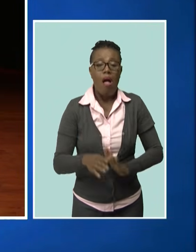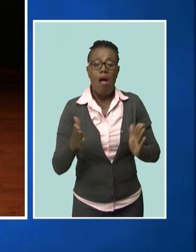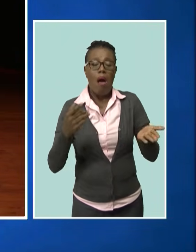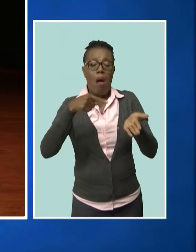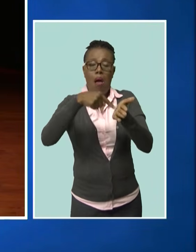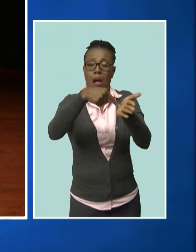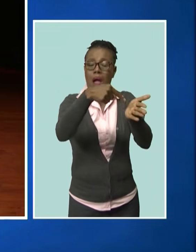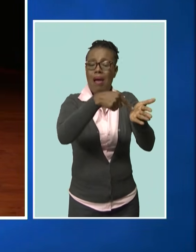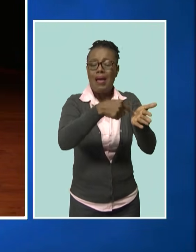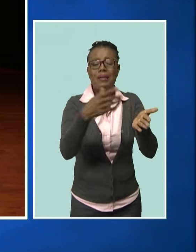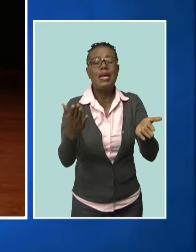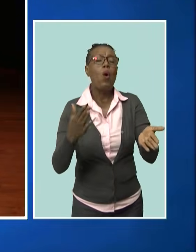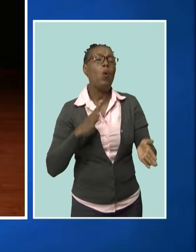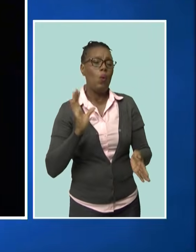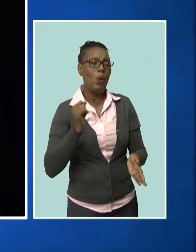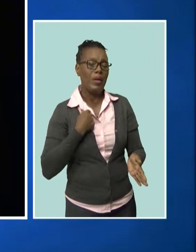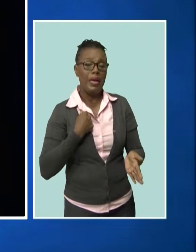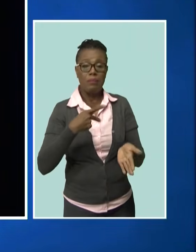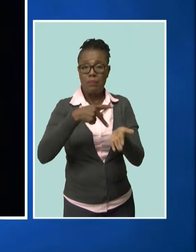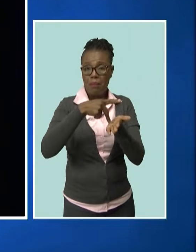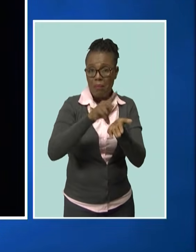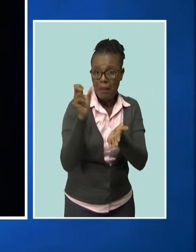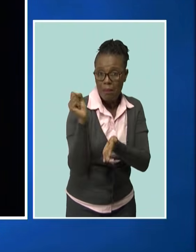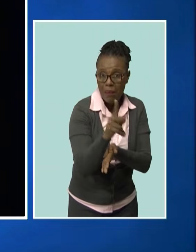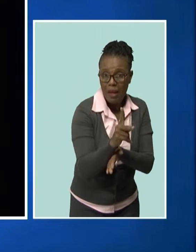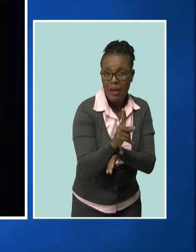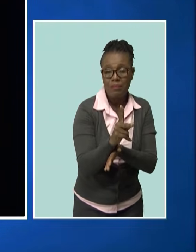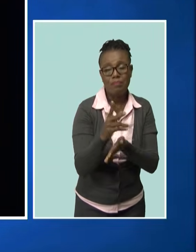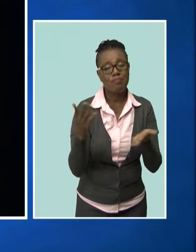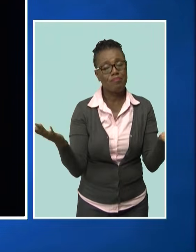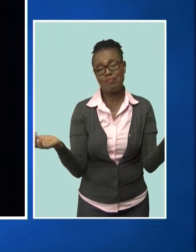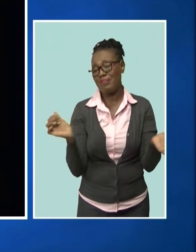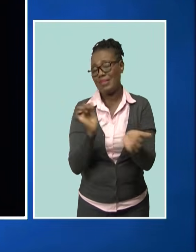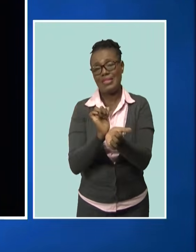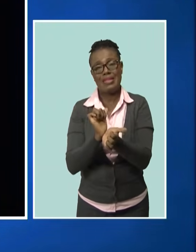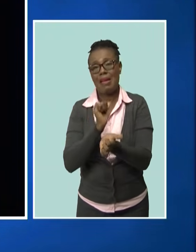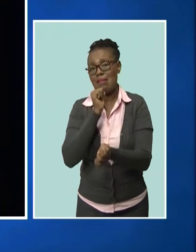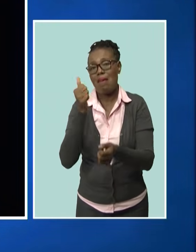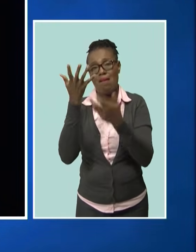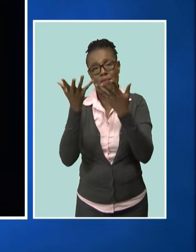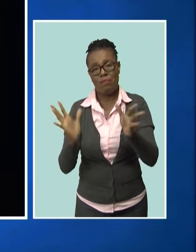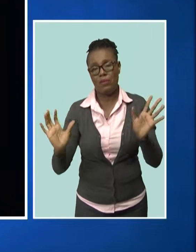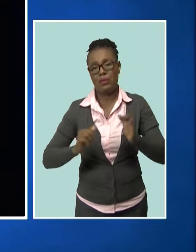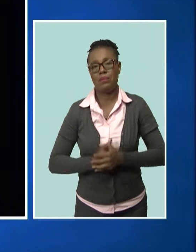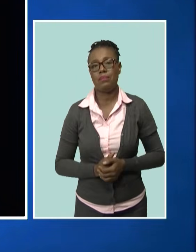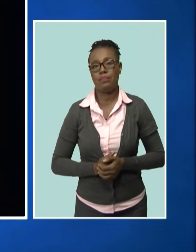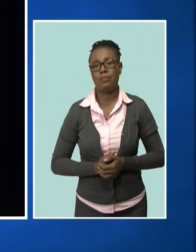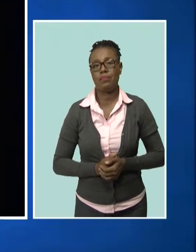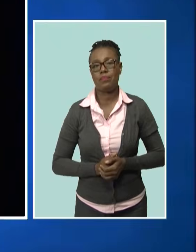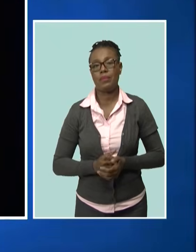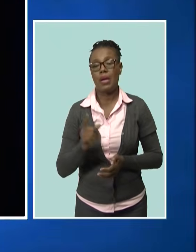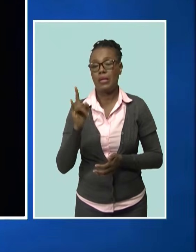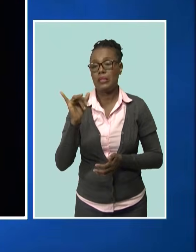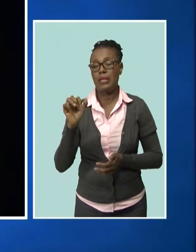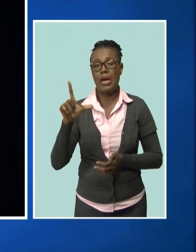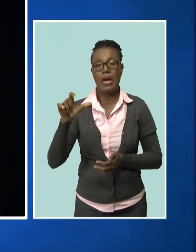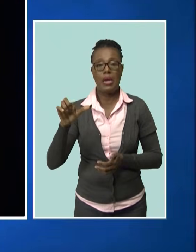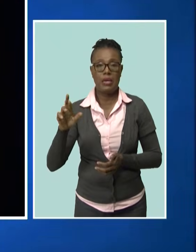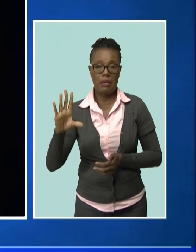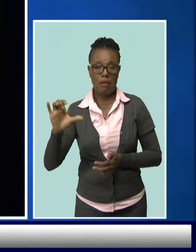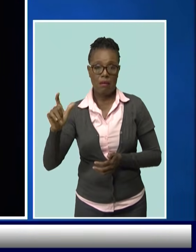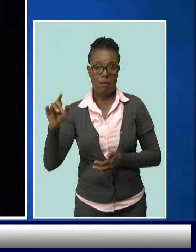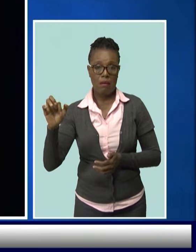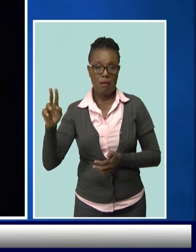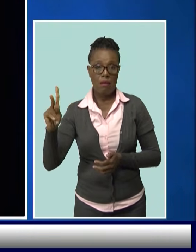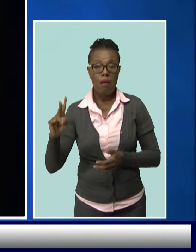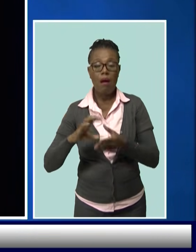freedom remains incomplete. Tyler Clark brought his case for reparations to the court. Let us be the generation